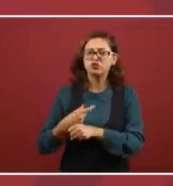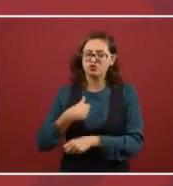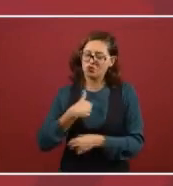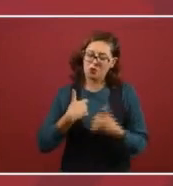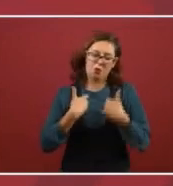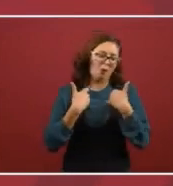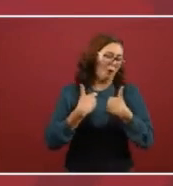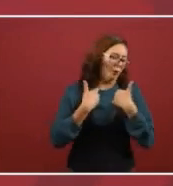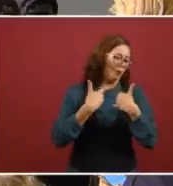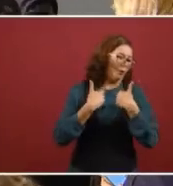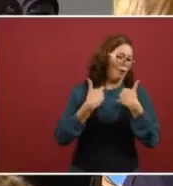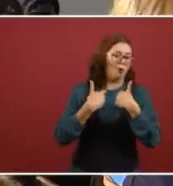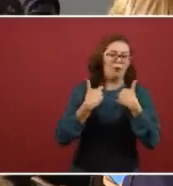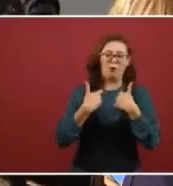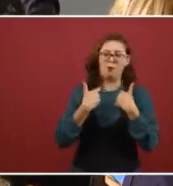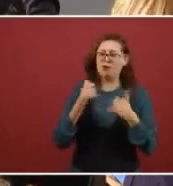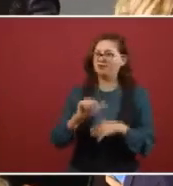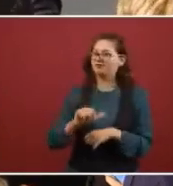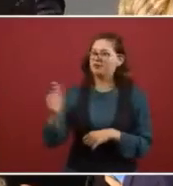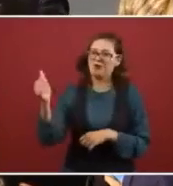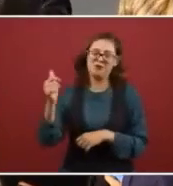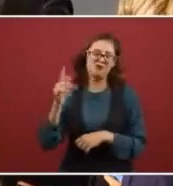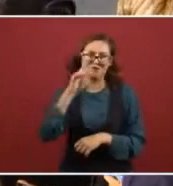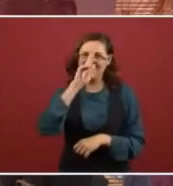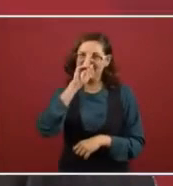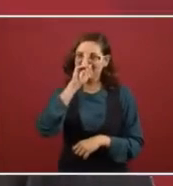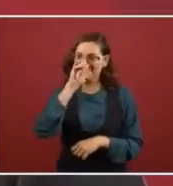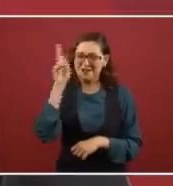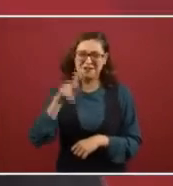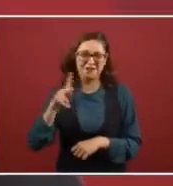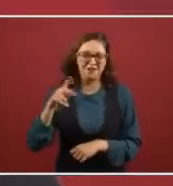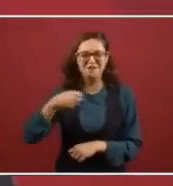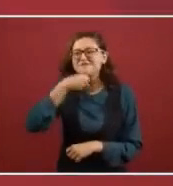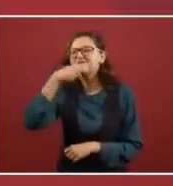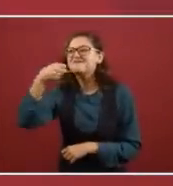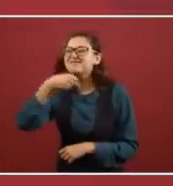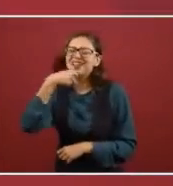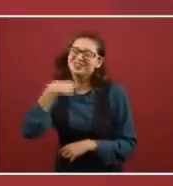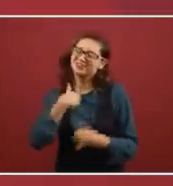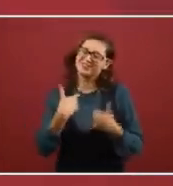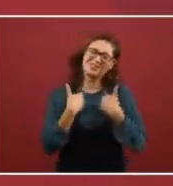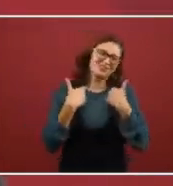He says, according to them, I'm a little boy. I'm a youth.